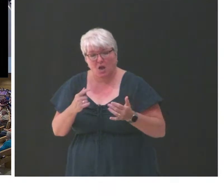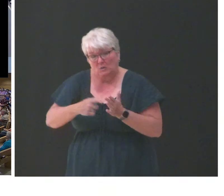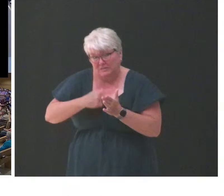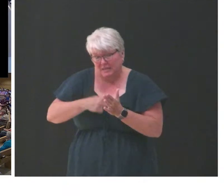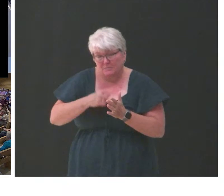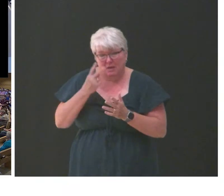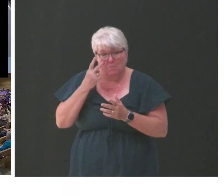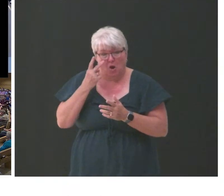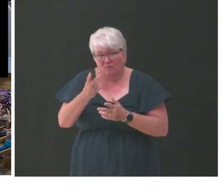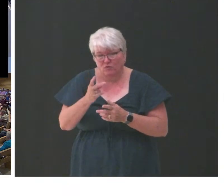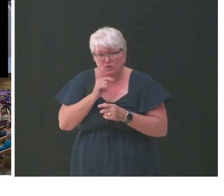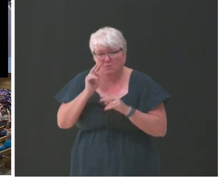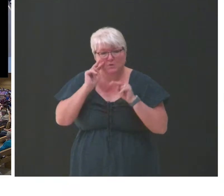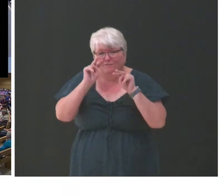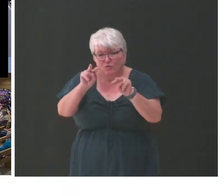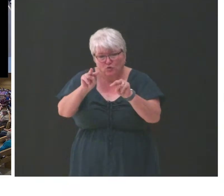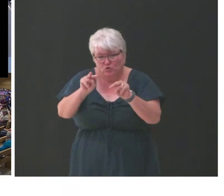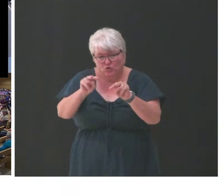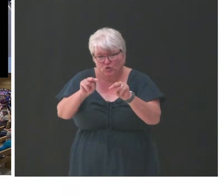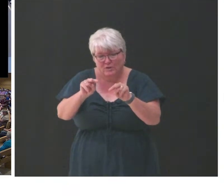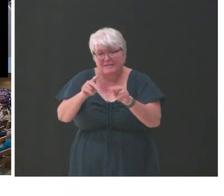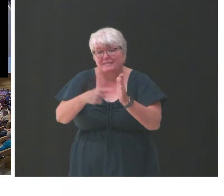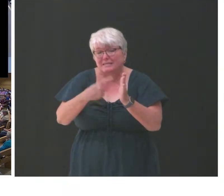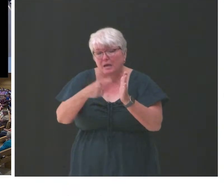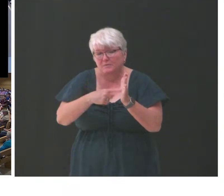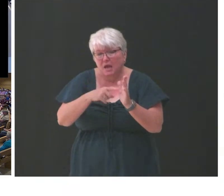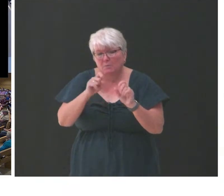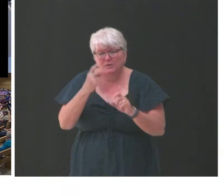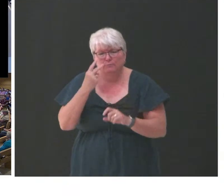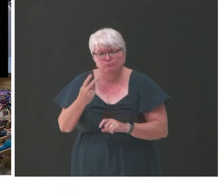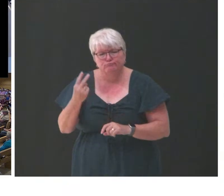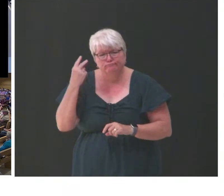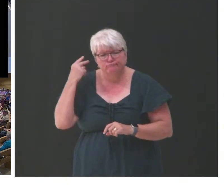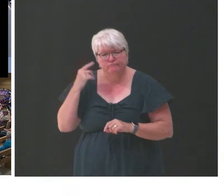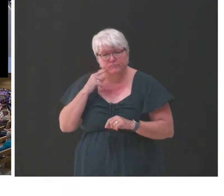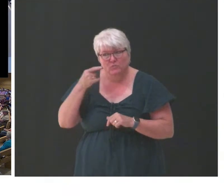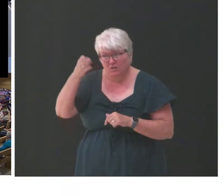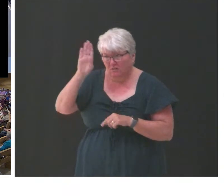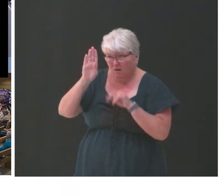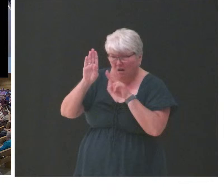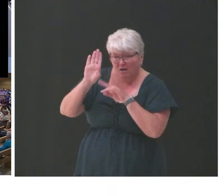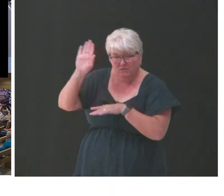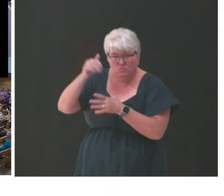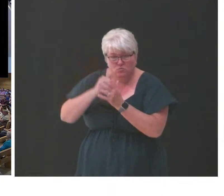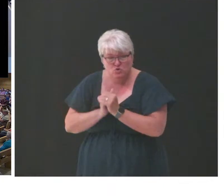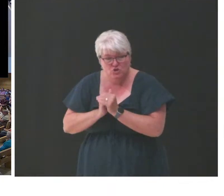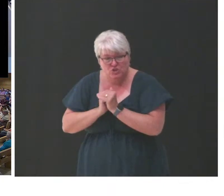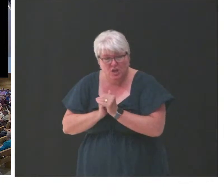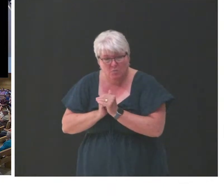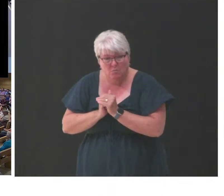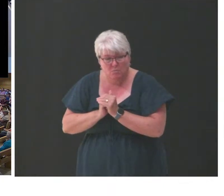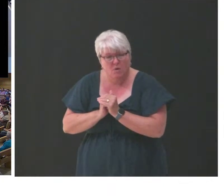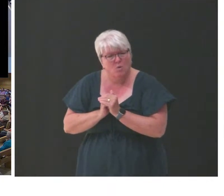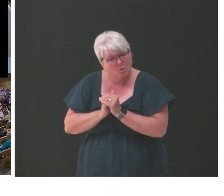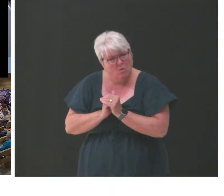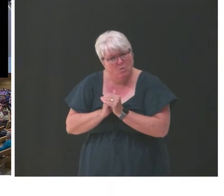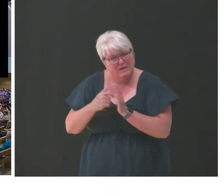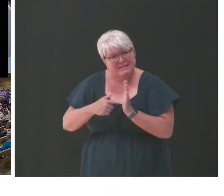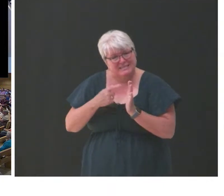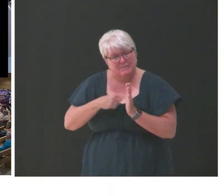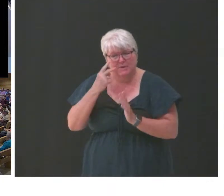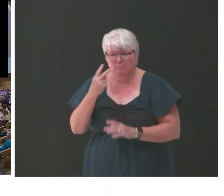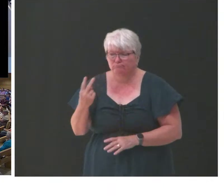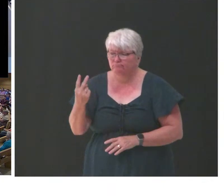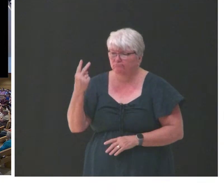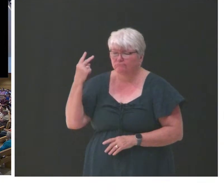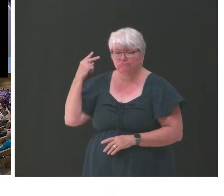our view doesn't need to be future view or present view. When it comes to God and it comes to worship, sometimes it needs to be rear